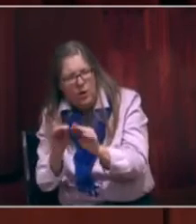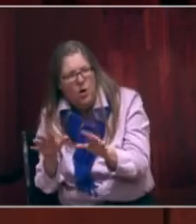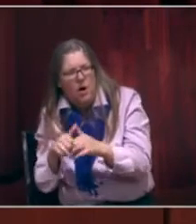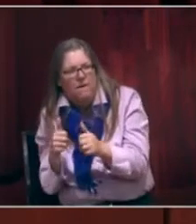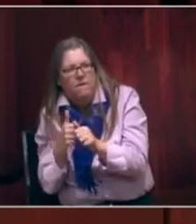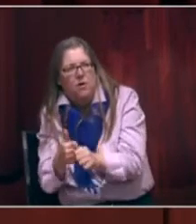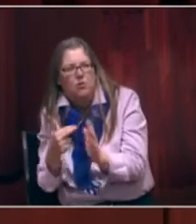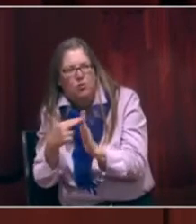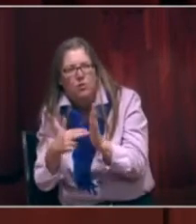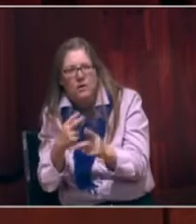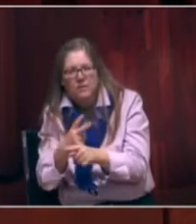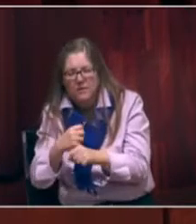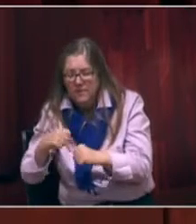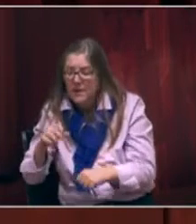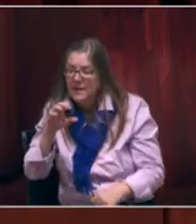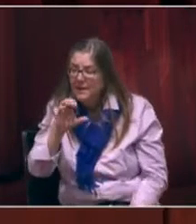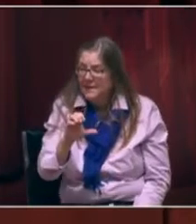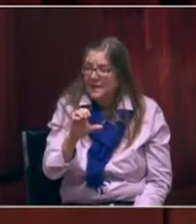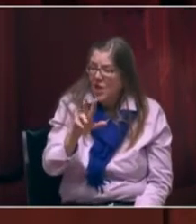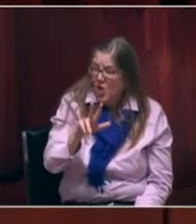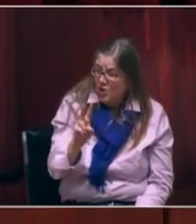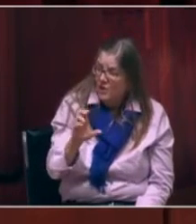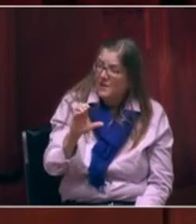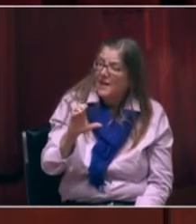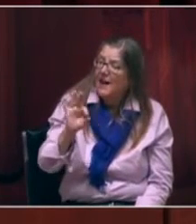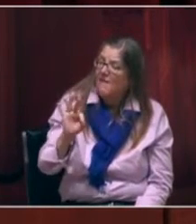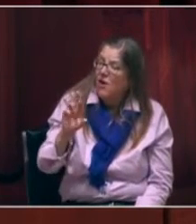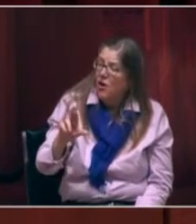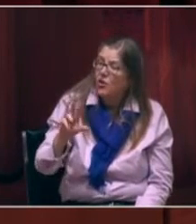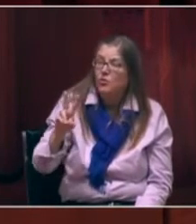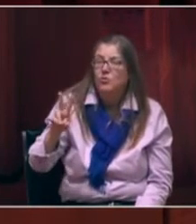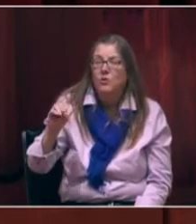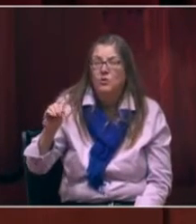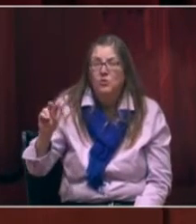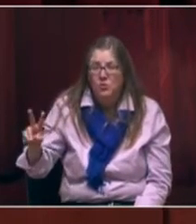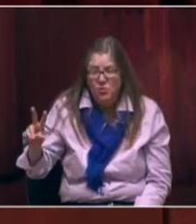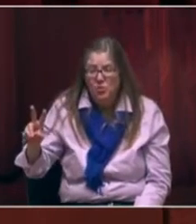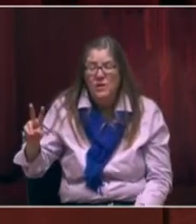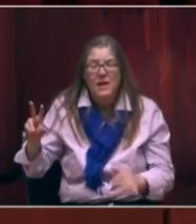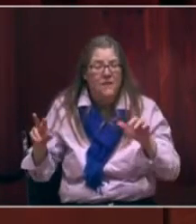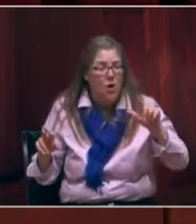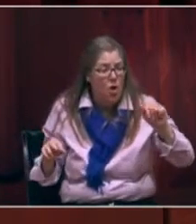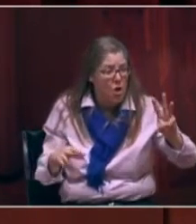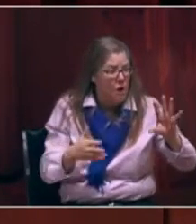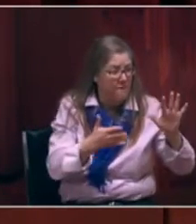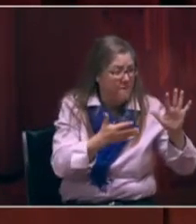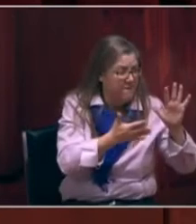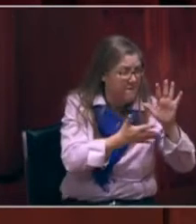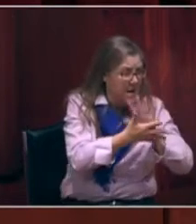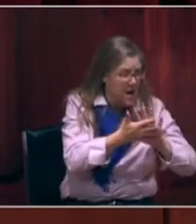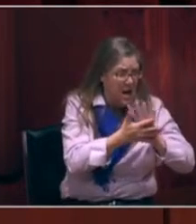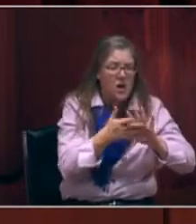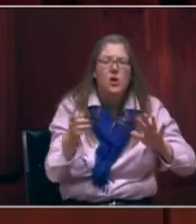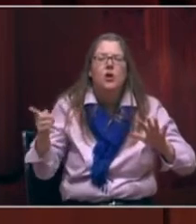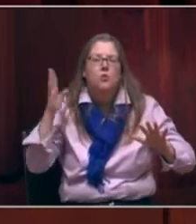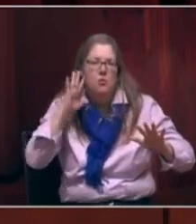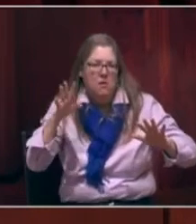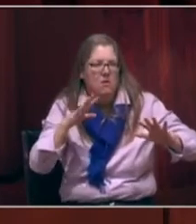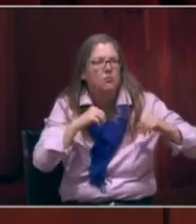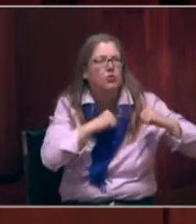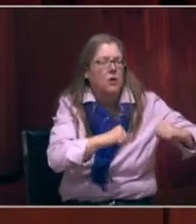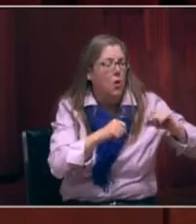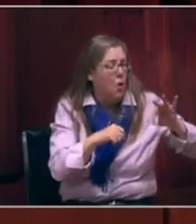you think about the 32 CFR 2002, it defines protections when those laws are vague and when those laws are silent